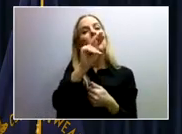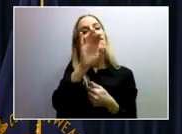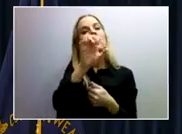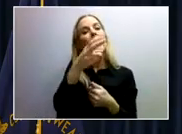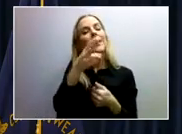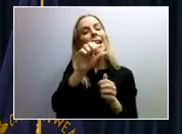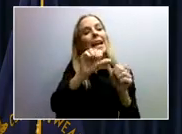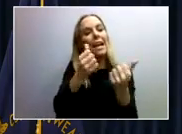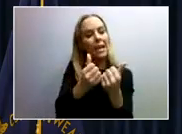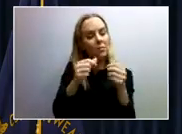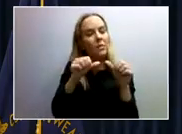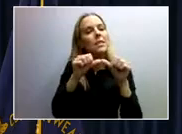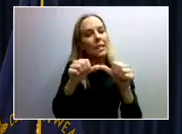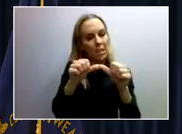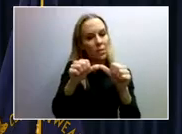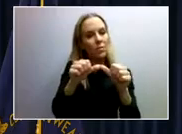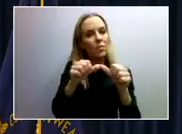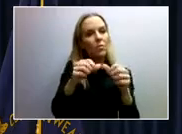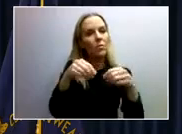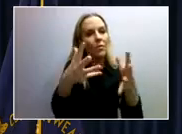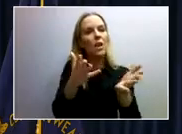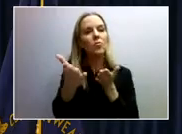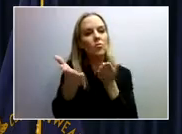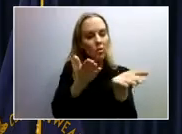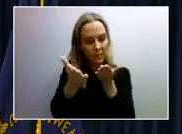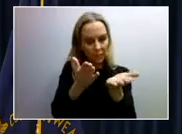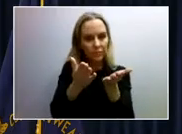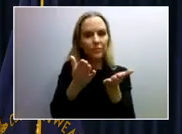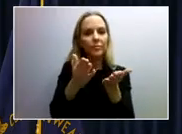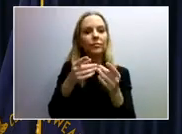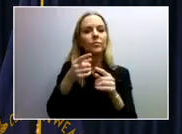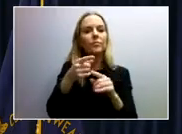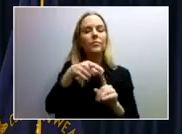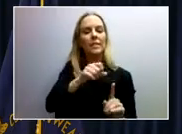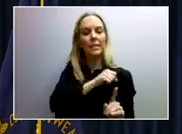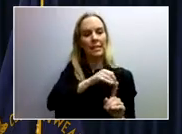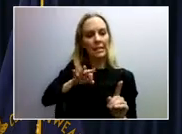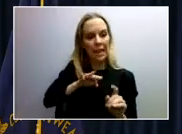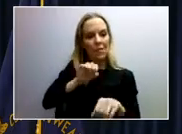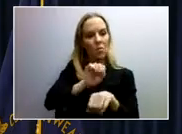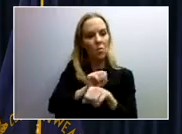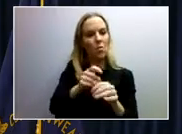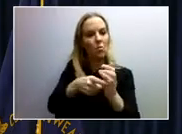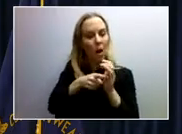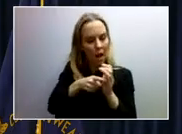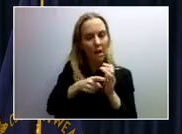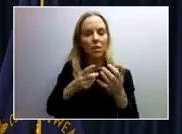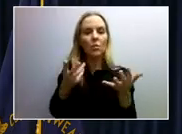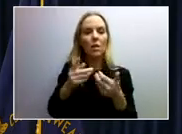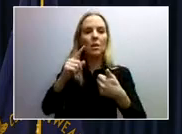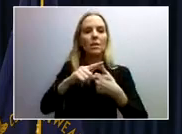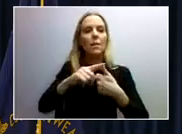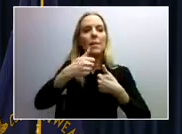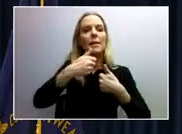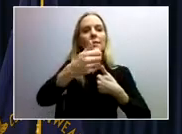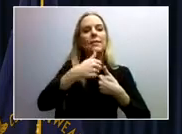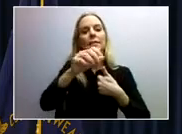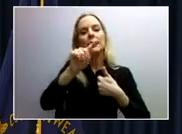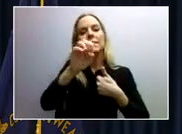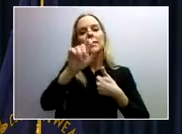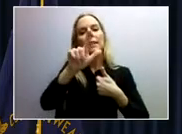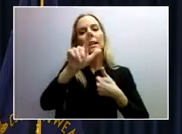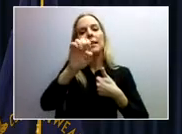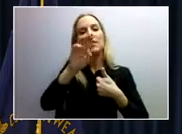the citizens of the Commonwealth, and the following staffing work requirements apply. All telecommuting employees shall continue to